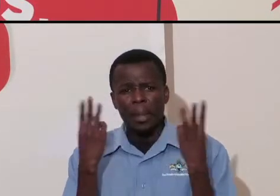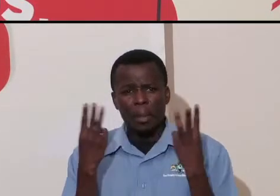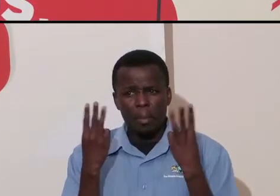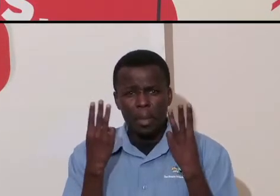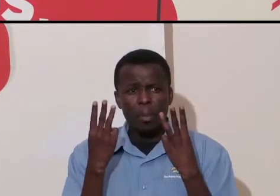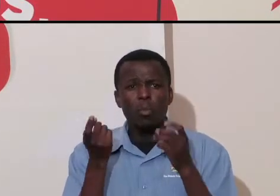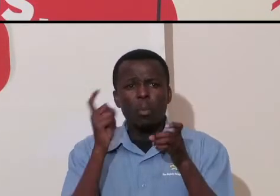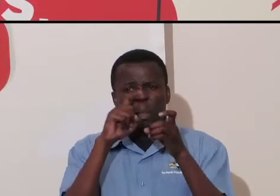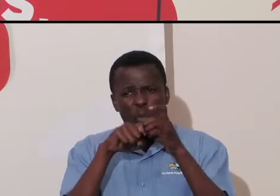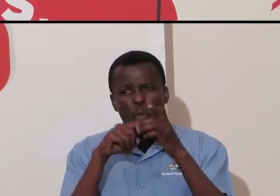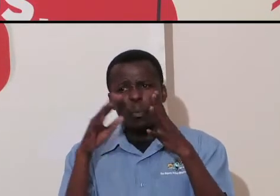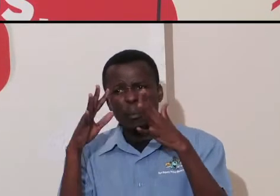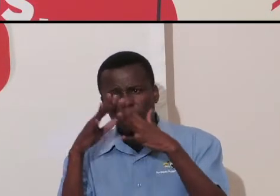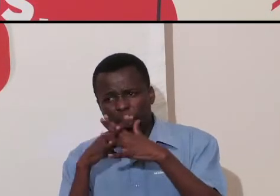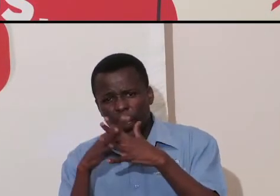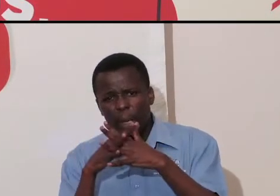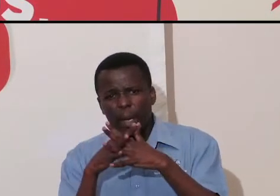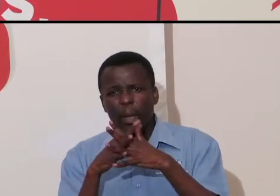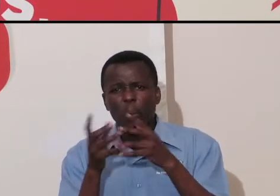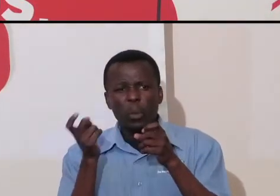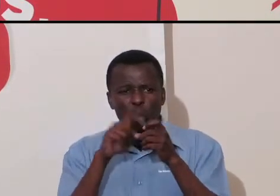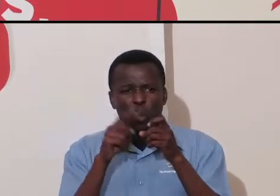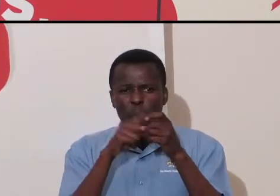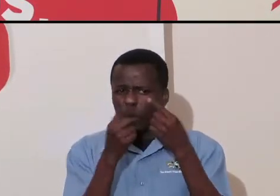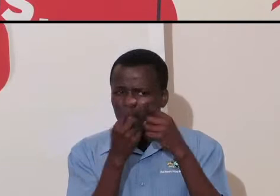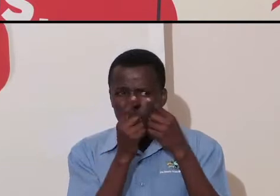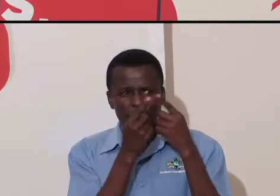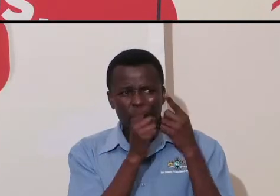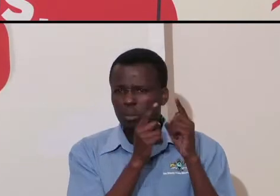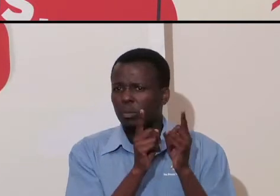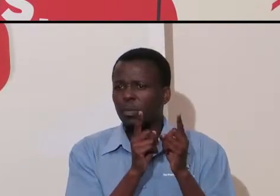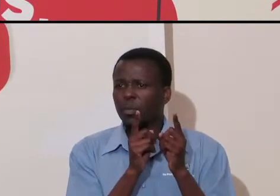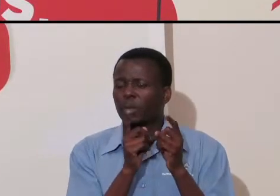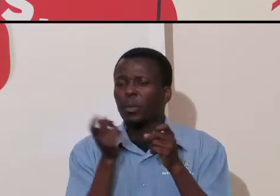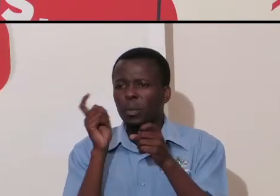want to thank you for that, because it's very important to have broad